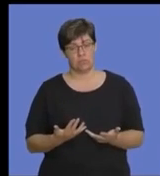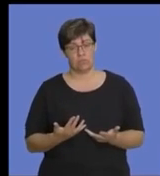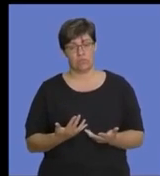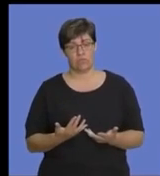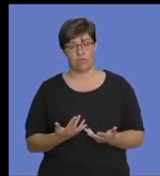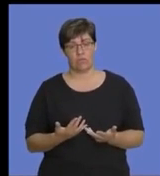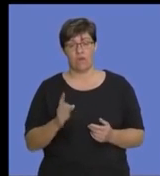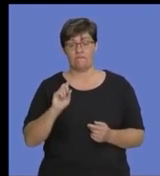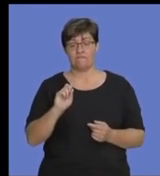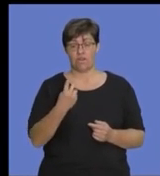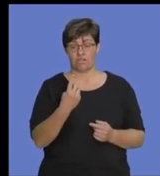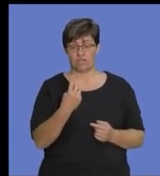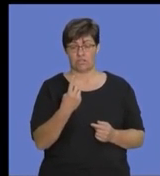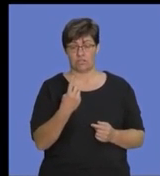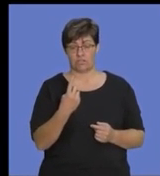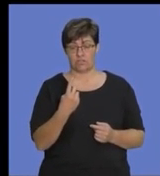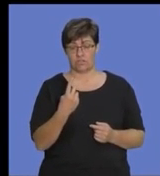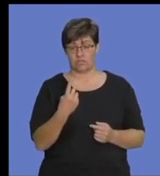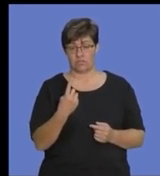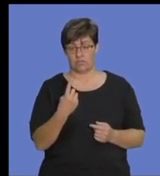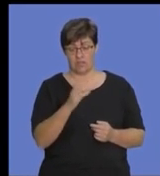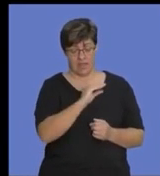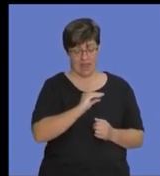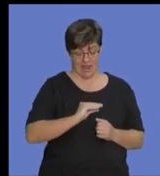So you can see that for the first